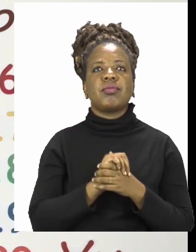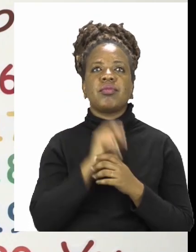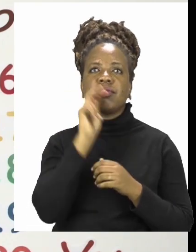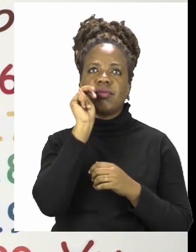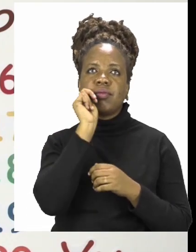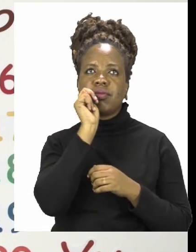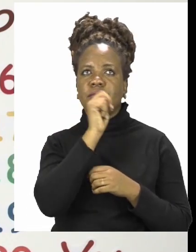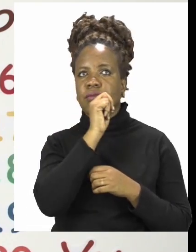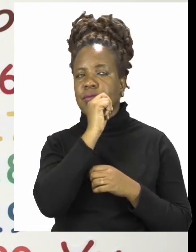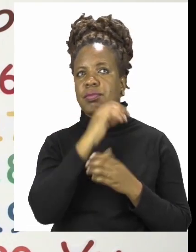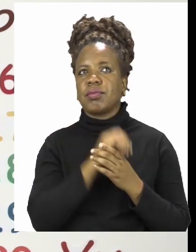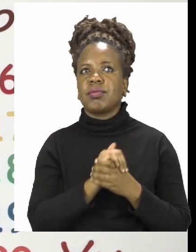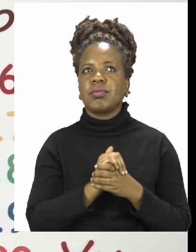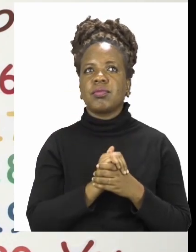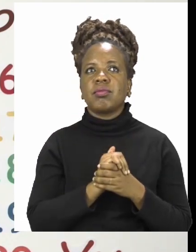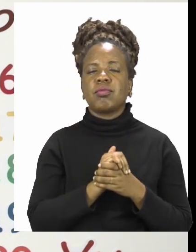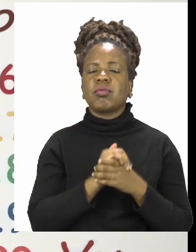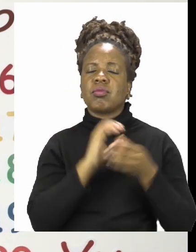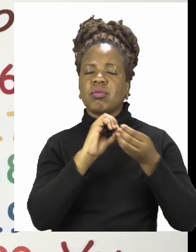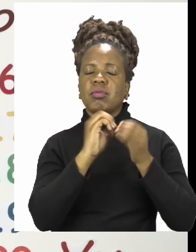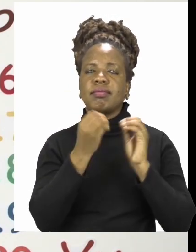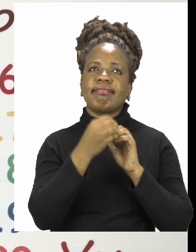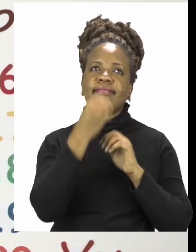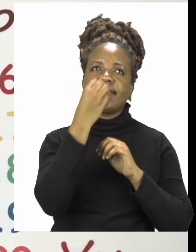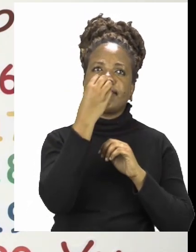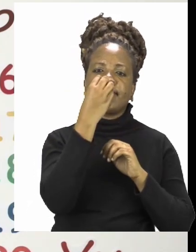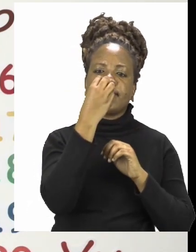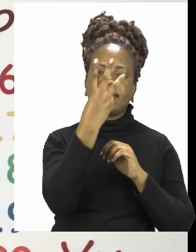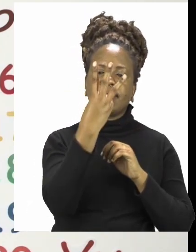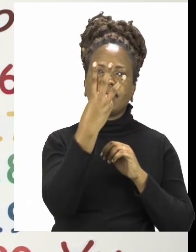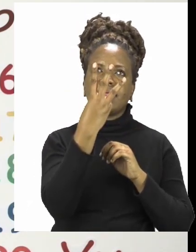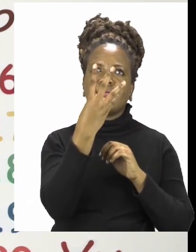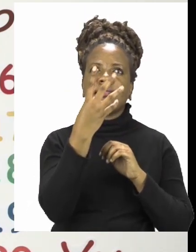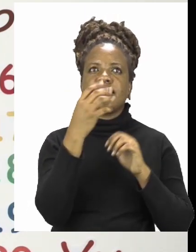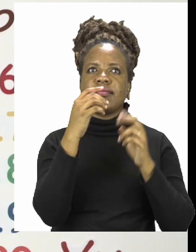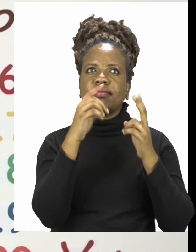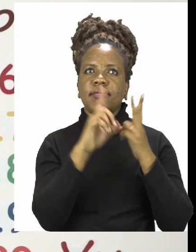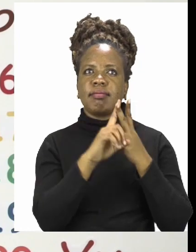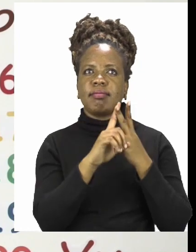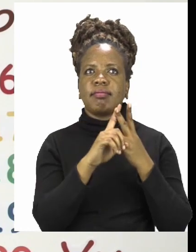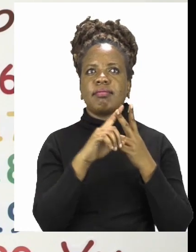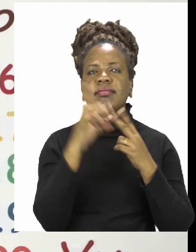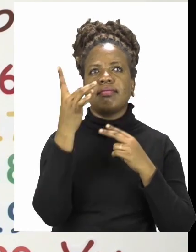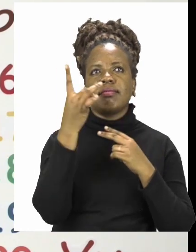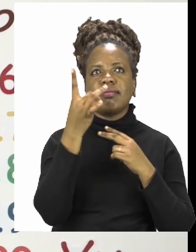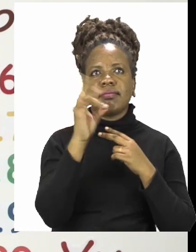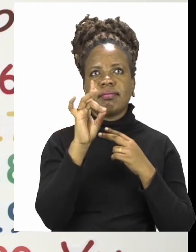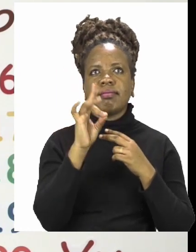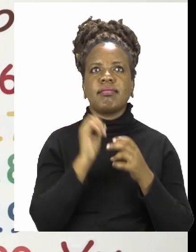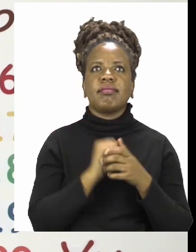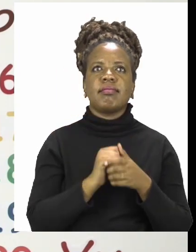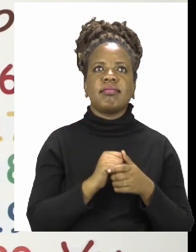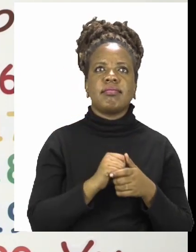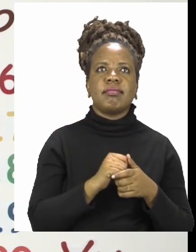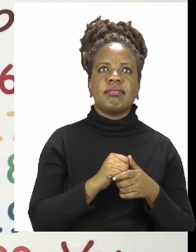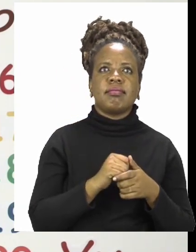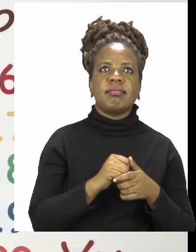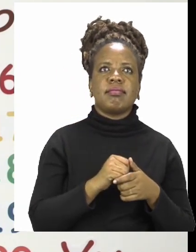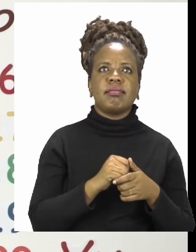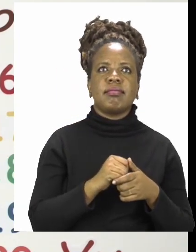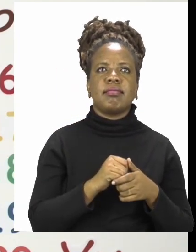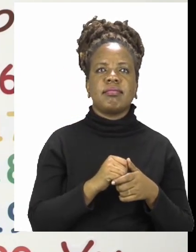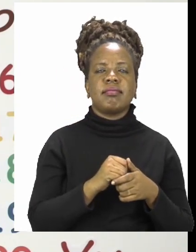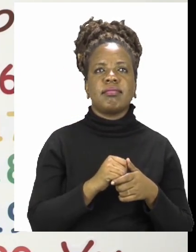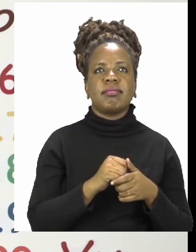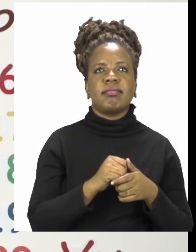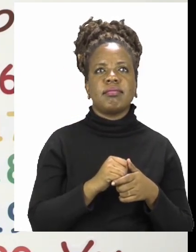number 3 and number 8 so that they have an apostrophe and an S. And then we will have our